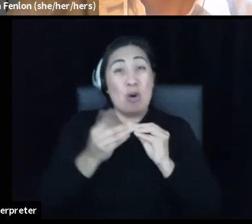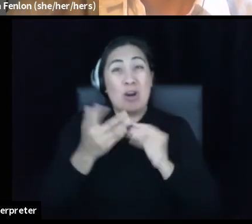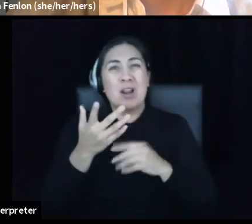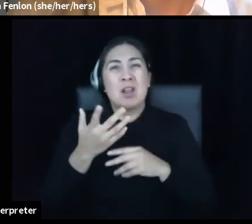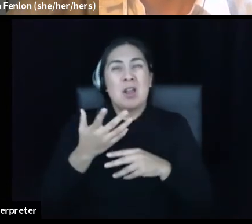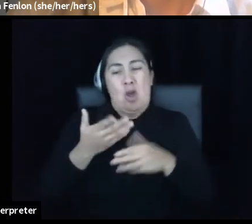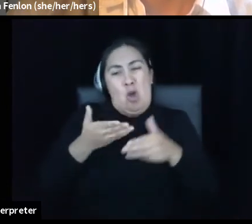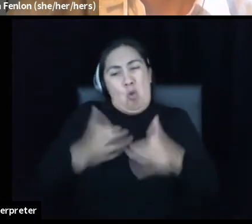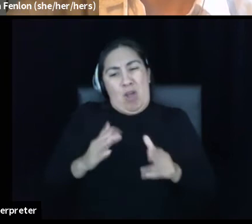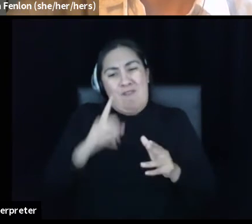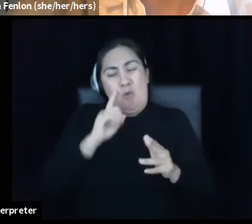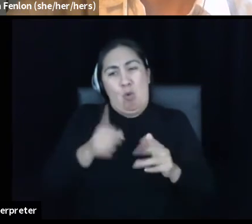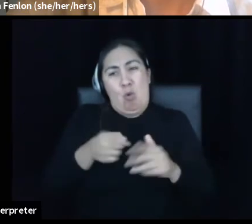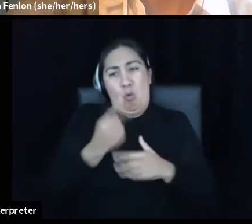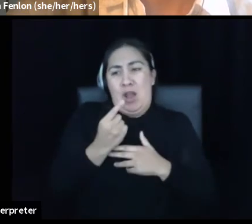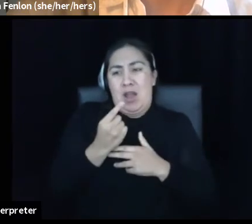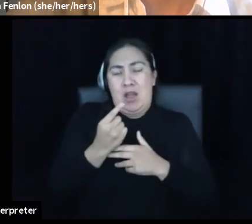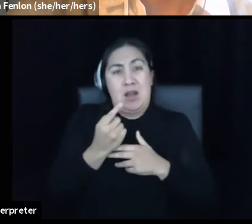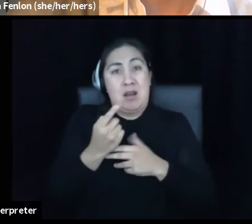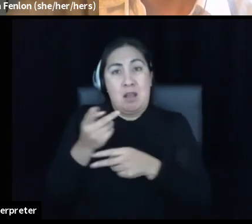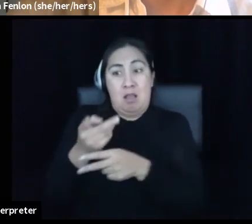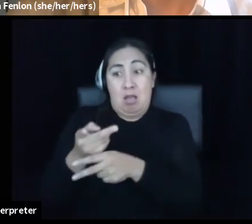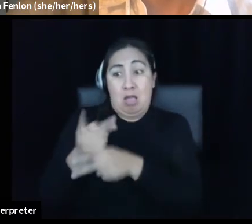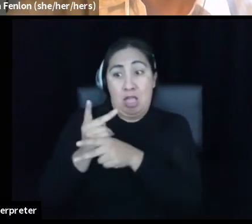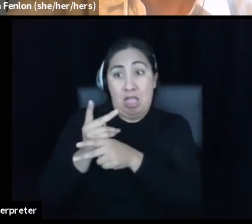lender to consider your